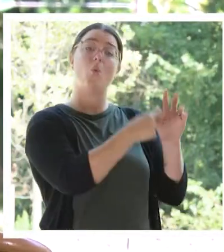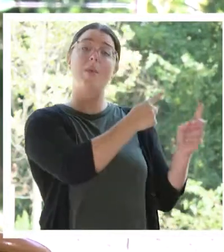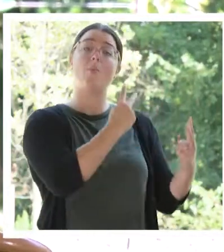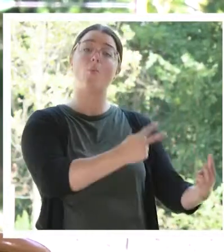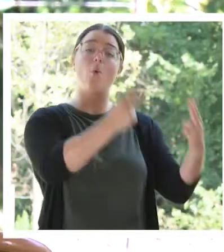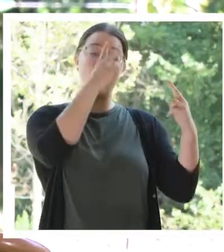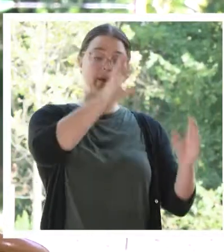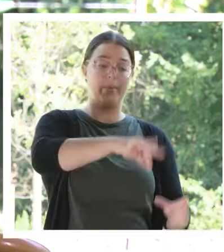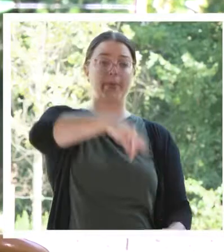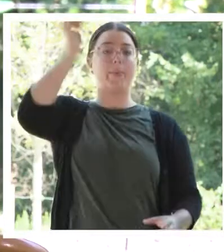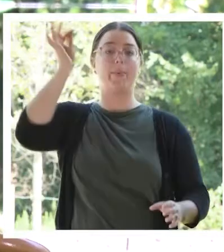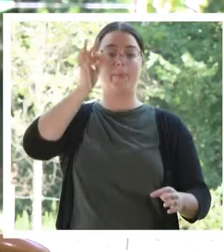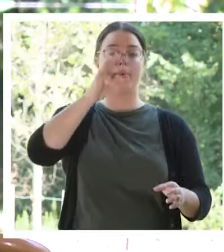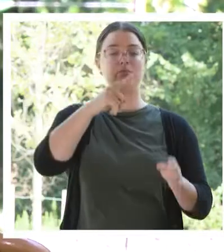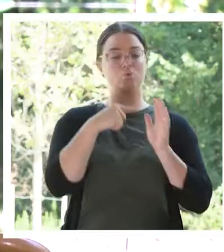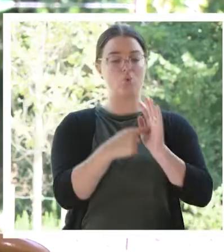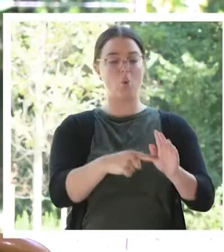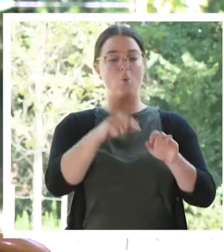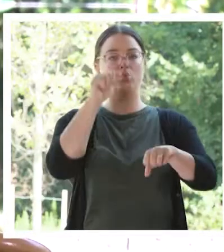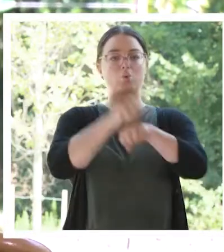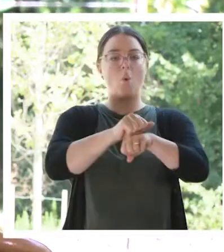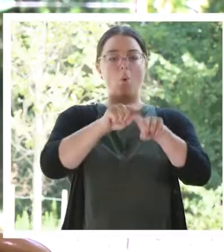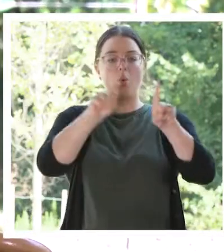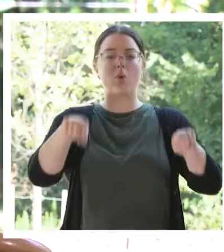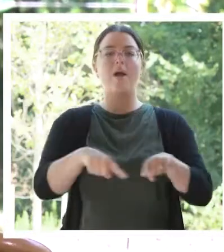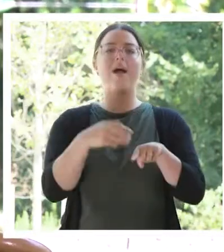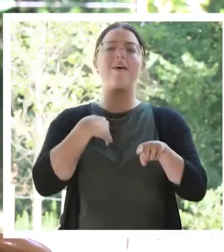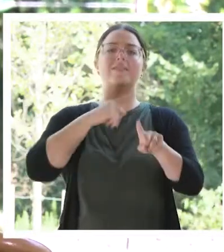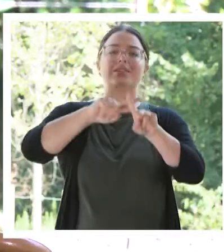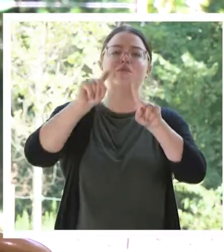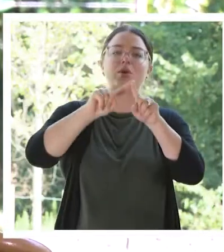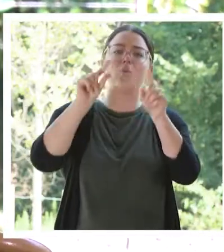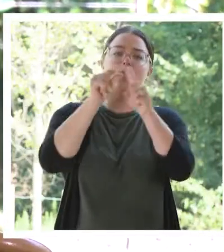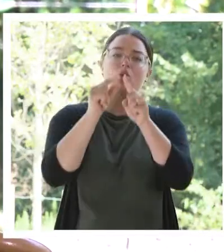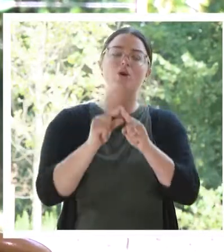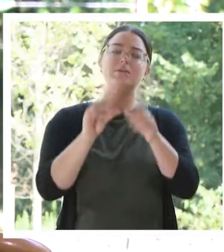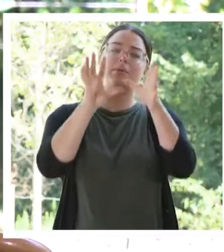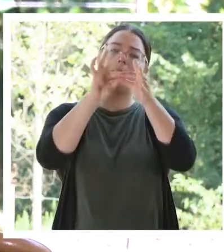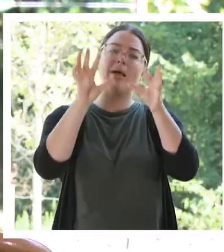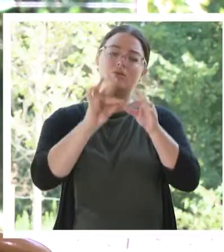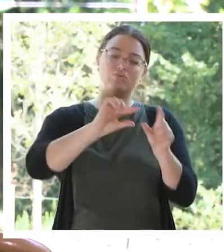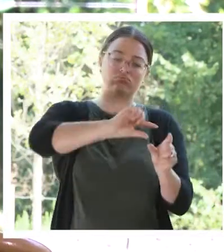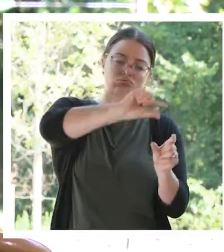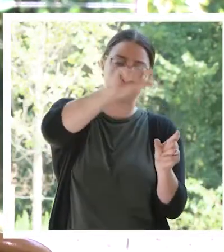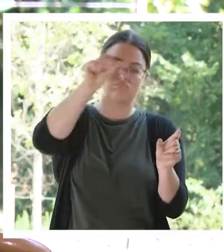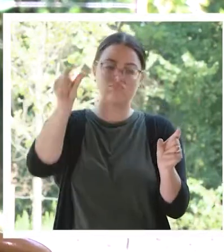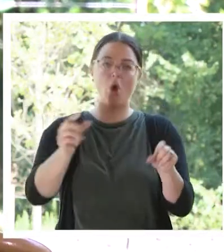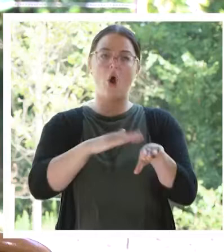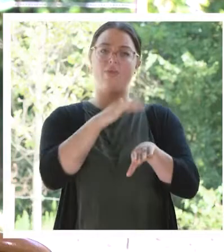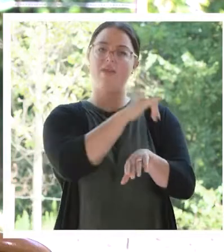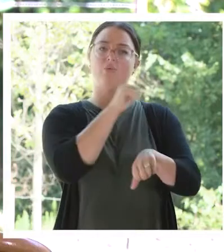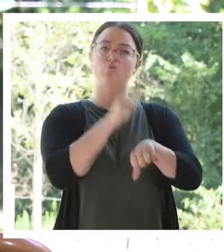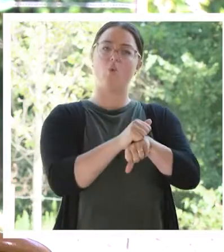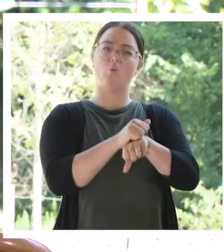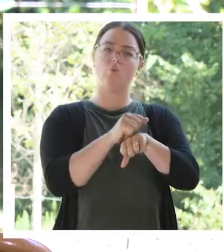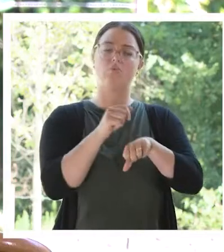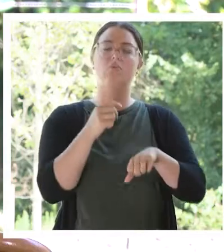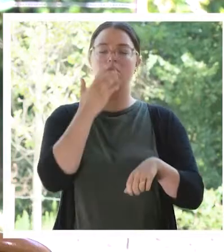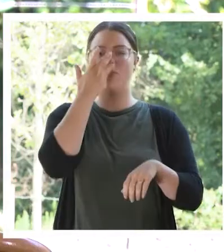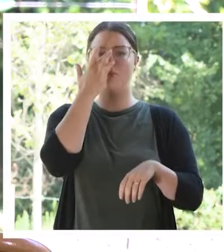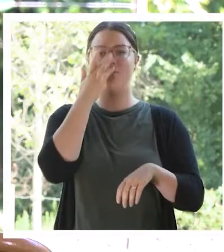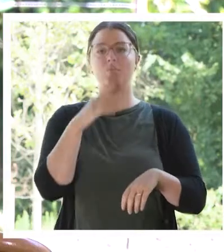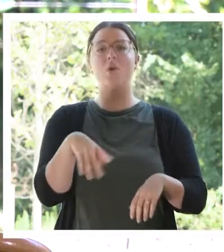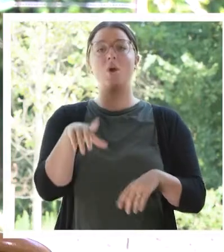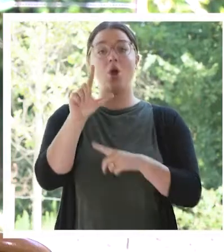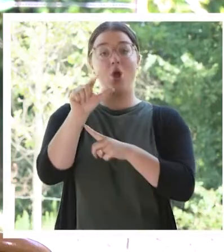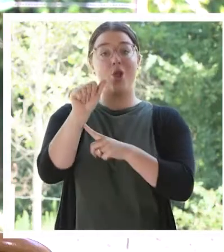engraving, which has different messages on each side, as well as words encircling the stone. Lauren and Vanessa of First